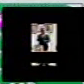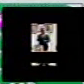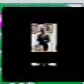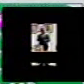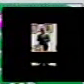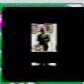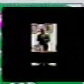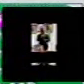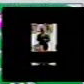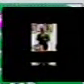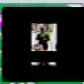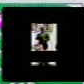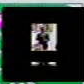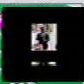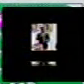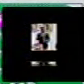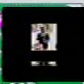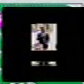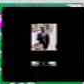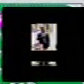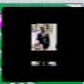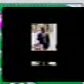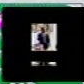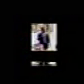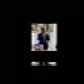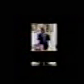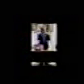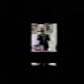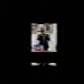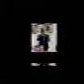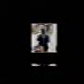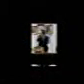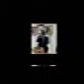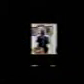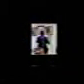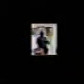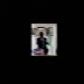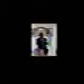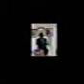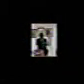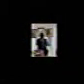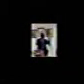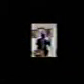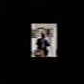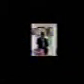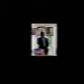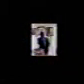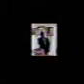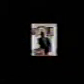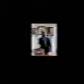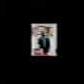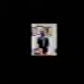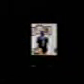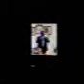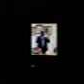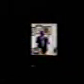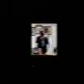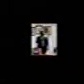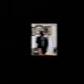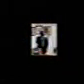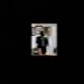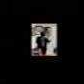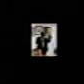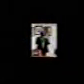out. Captivity, pull them down. Stronghold, pull them down. All the things the devil has been using